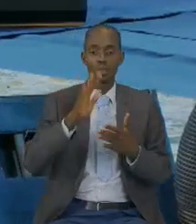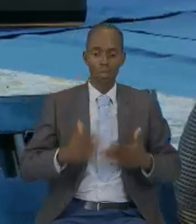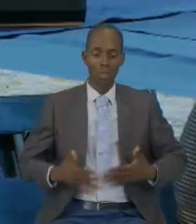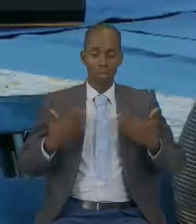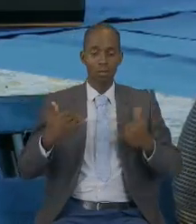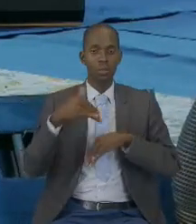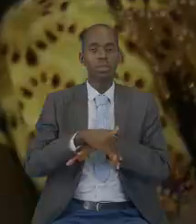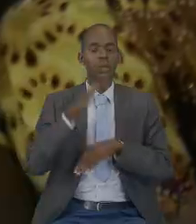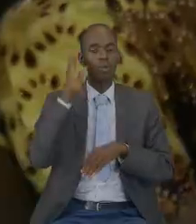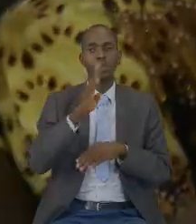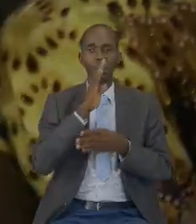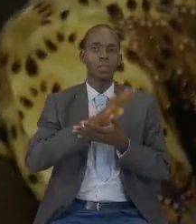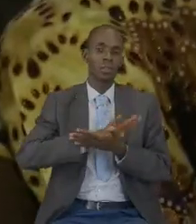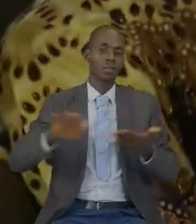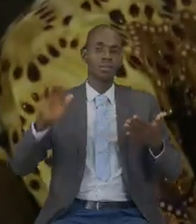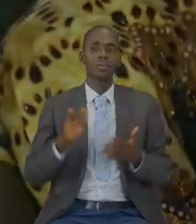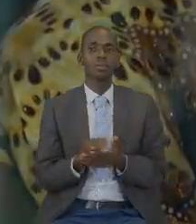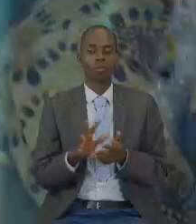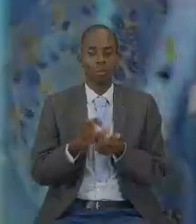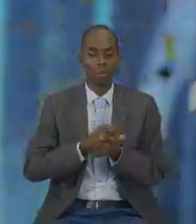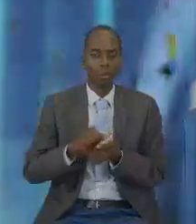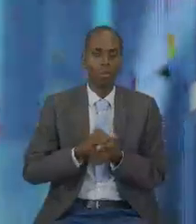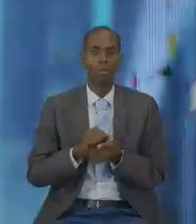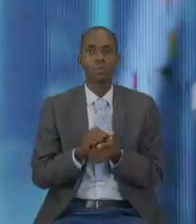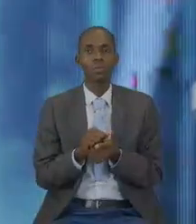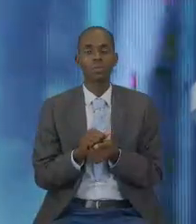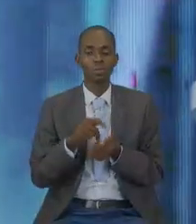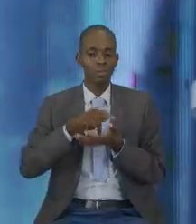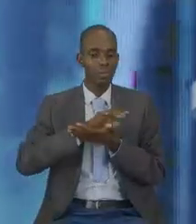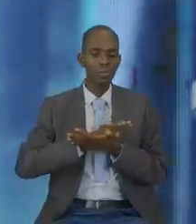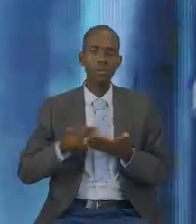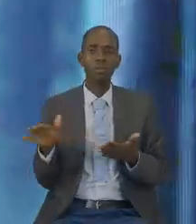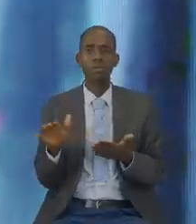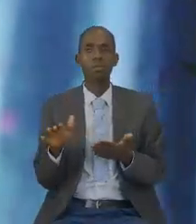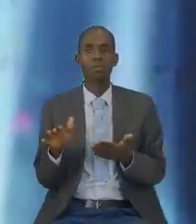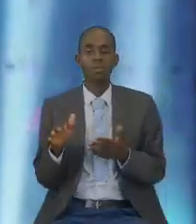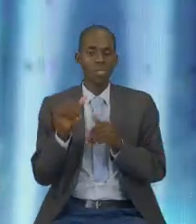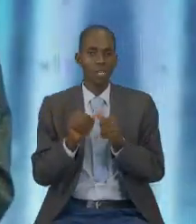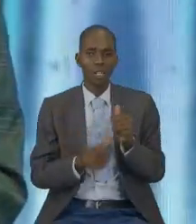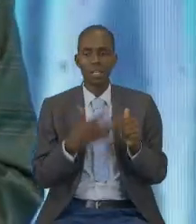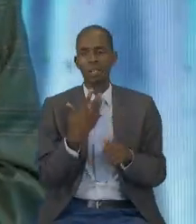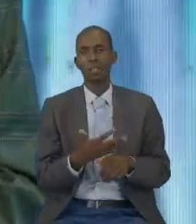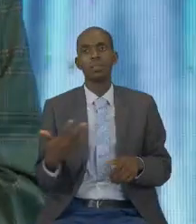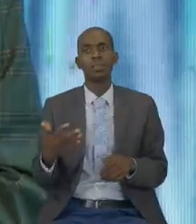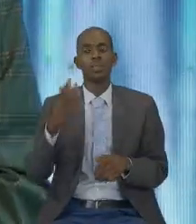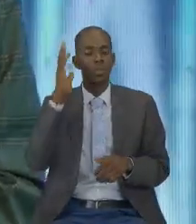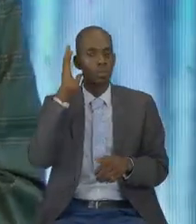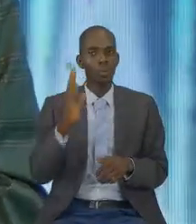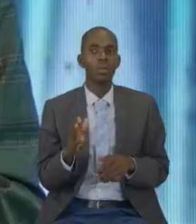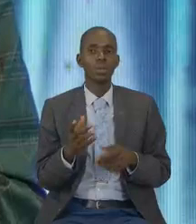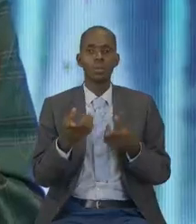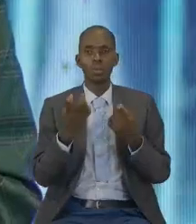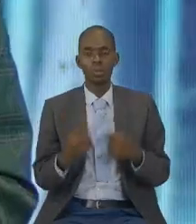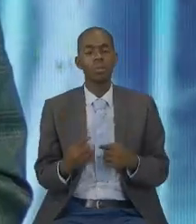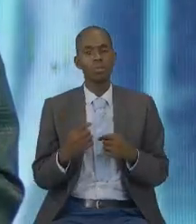be clean. Washed, purged. Everything will come